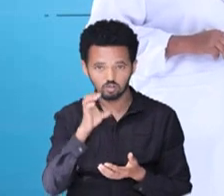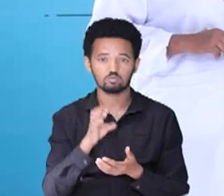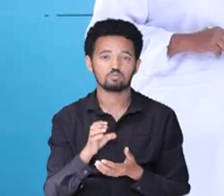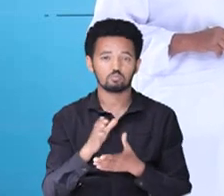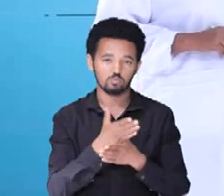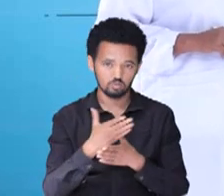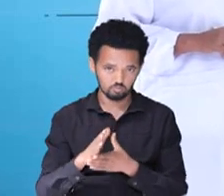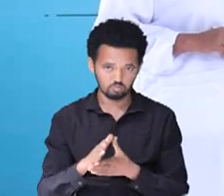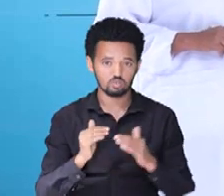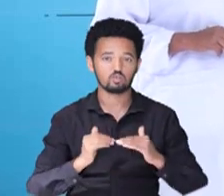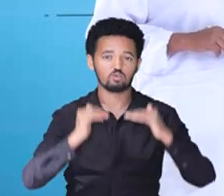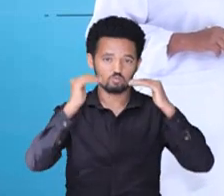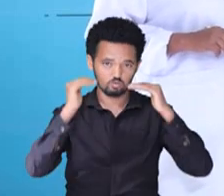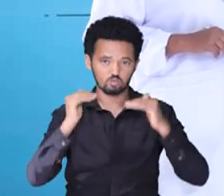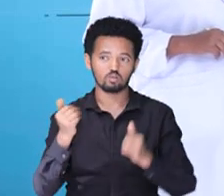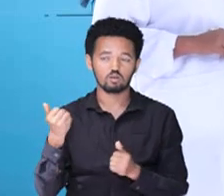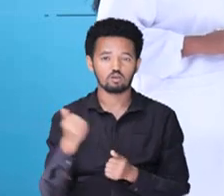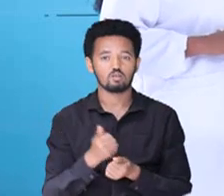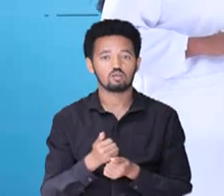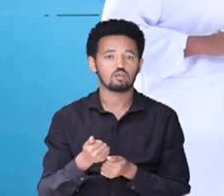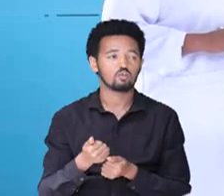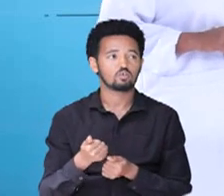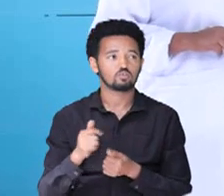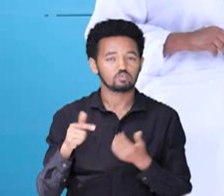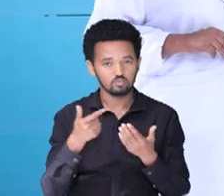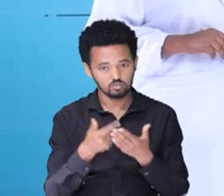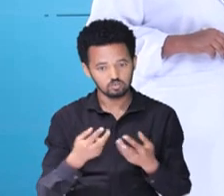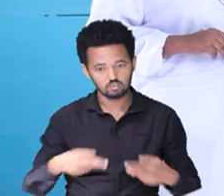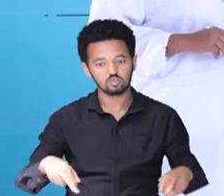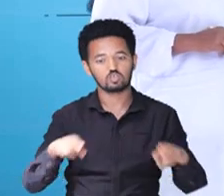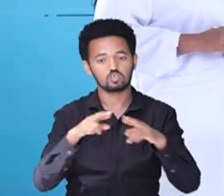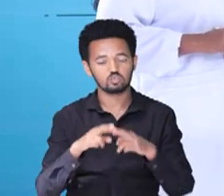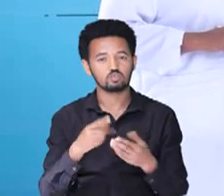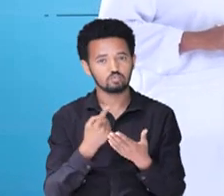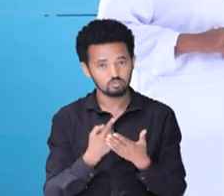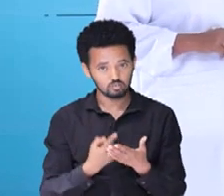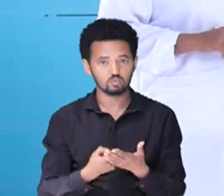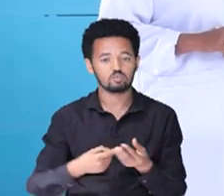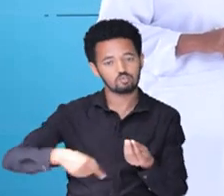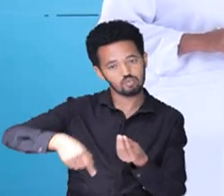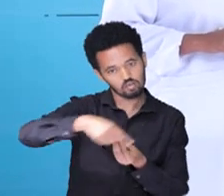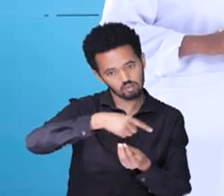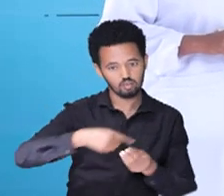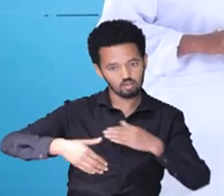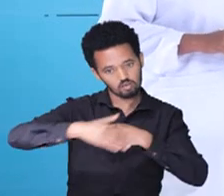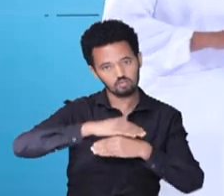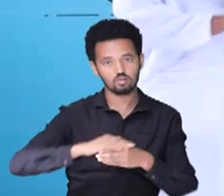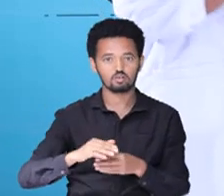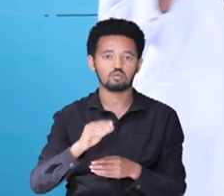between the equatorial rainforest region and the true savanna. This area covered